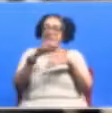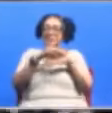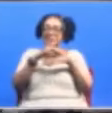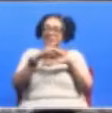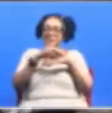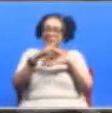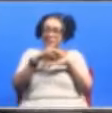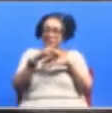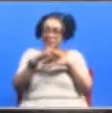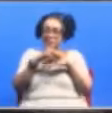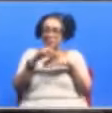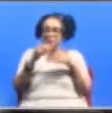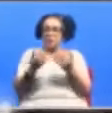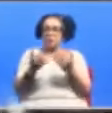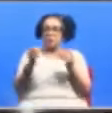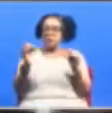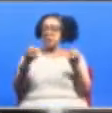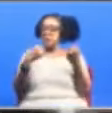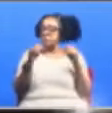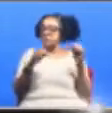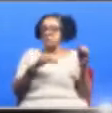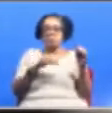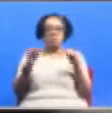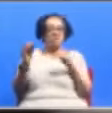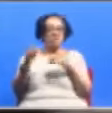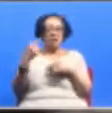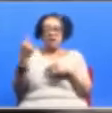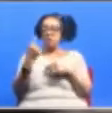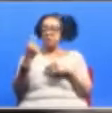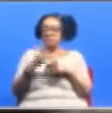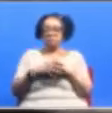her legs. Now, she can't move on her own.